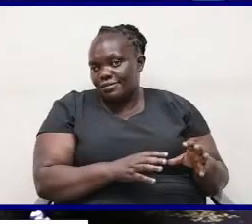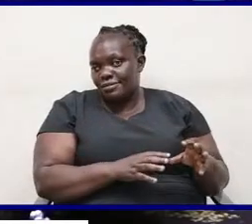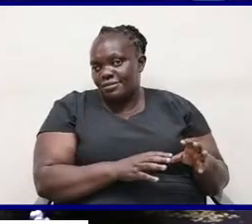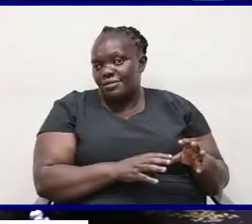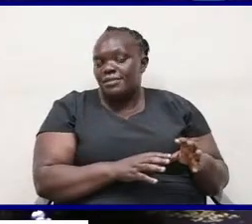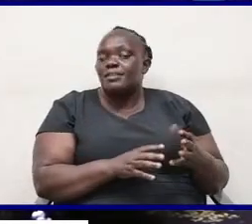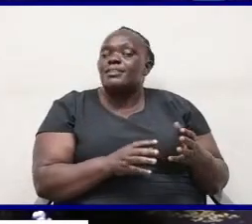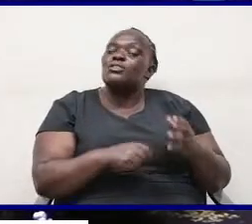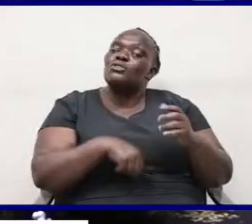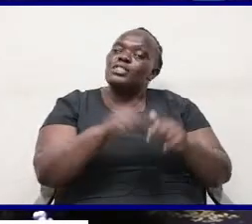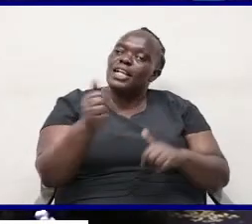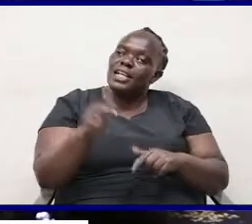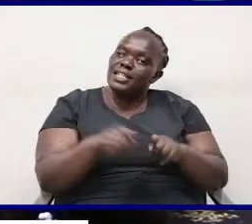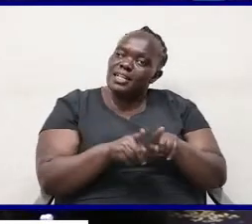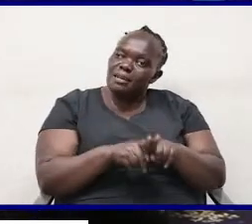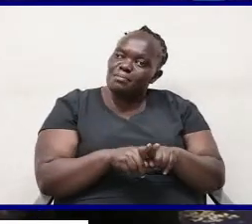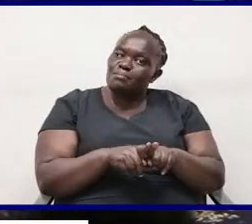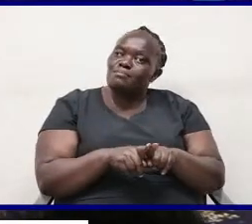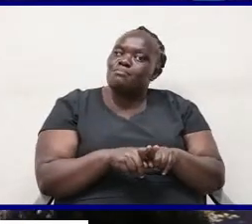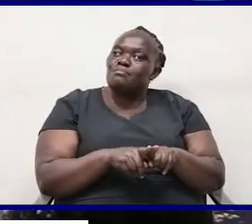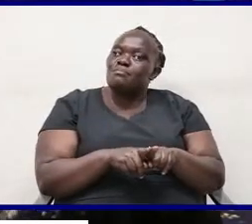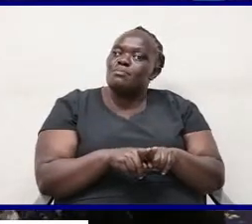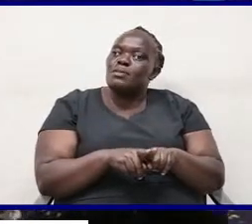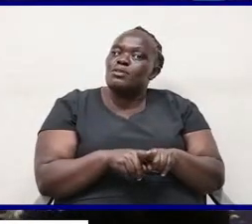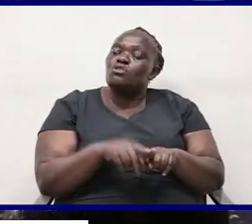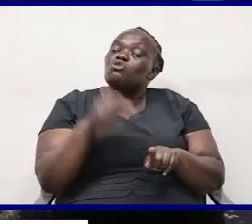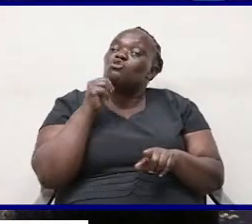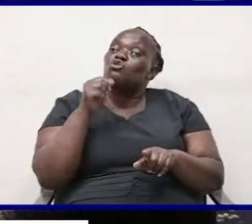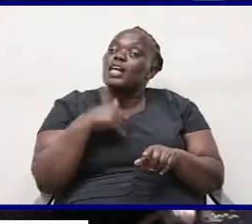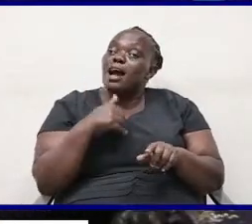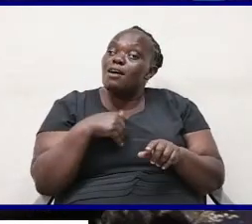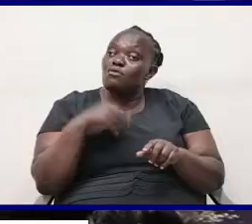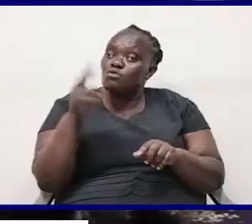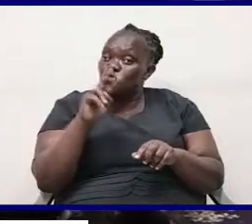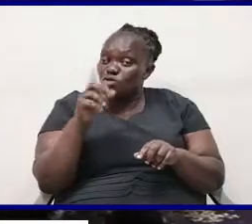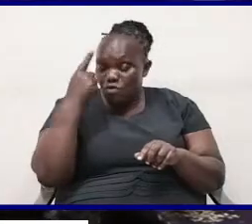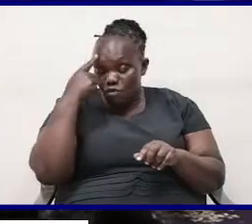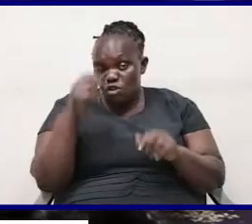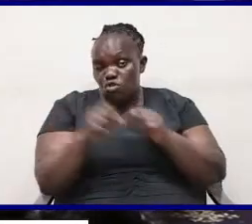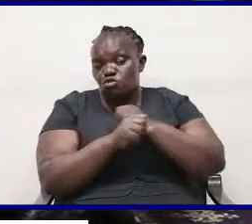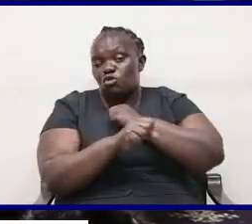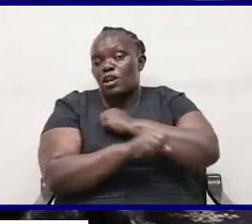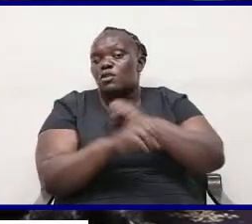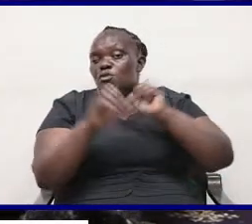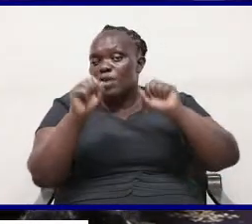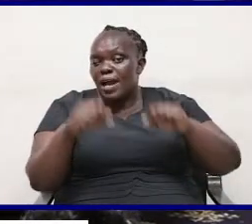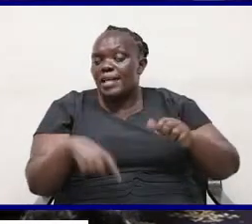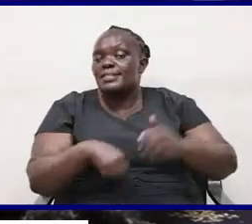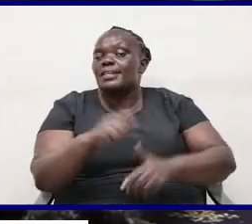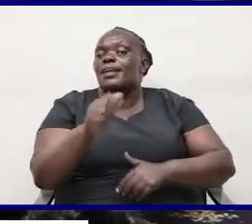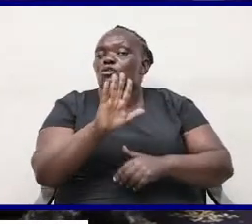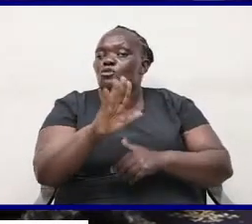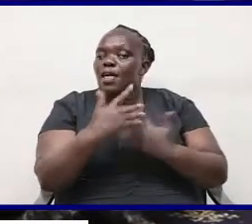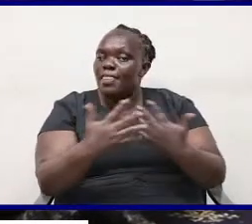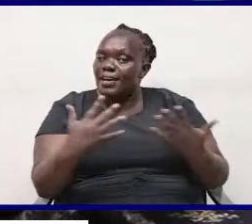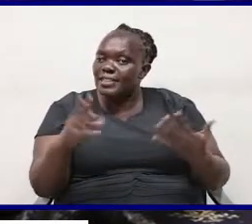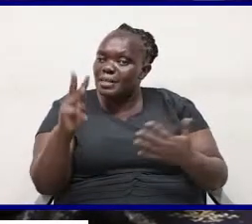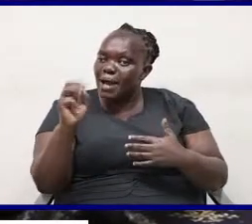you're selling your stuff in Mali, you don't have to look for the dollar. You can actually sell